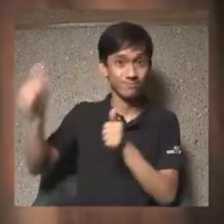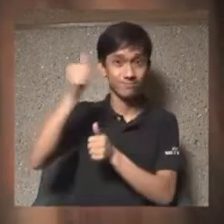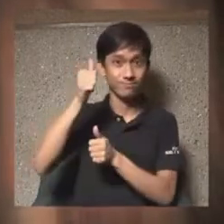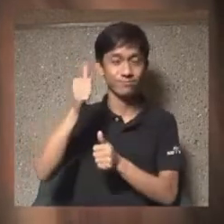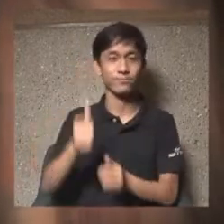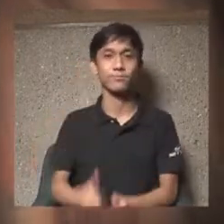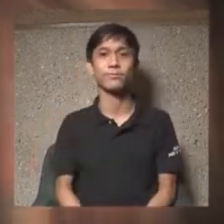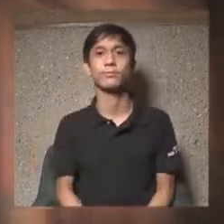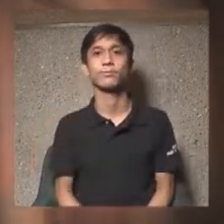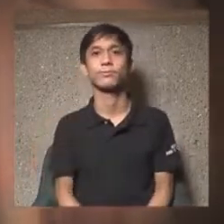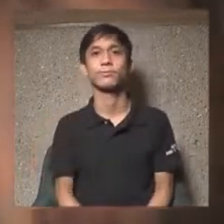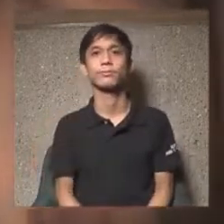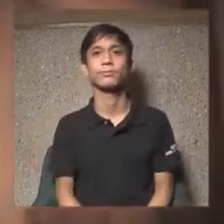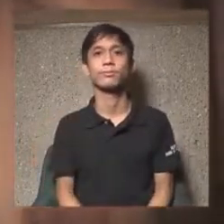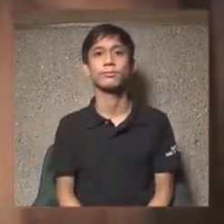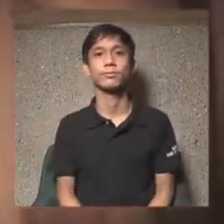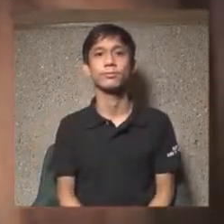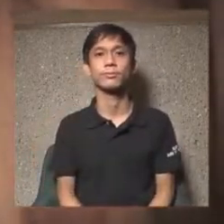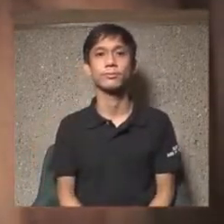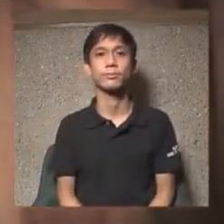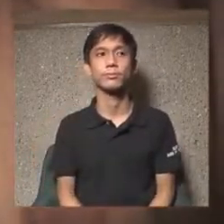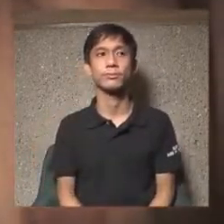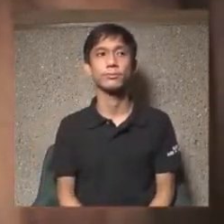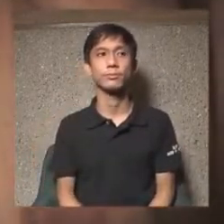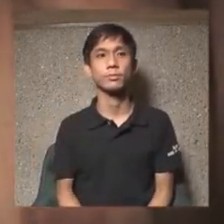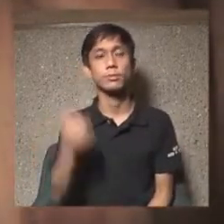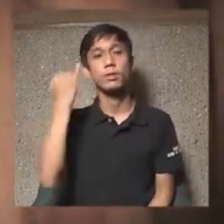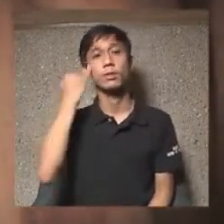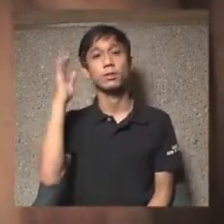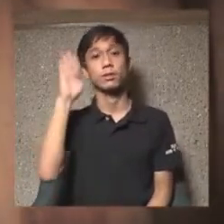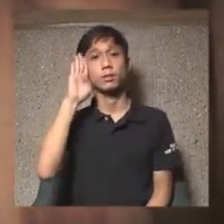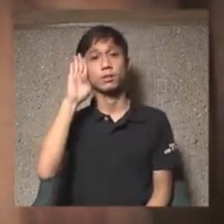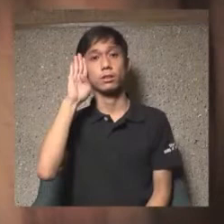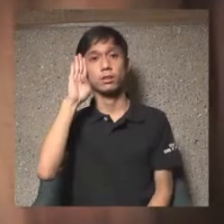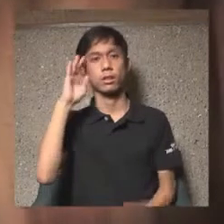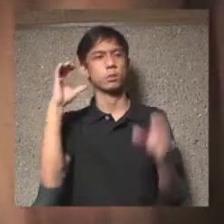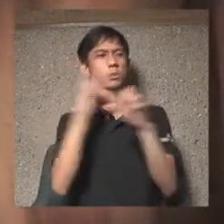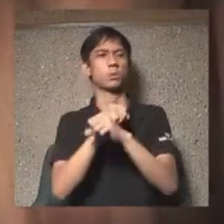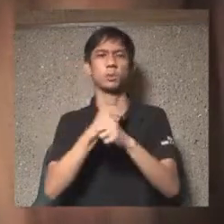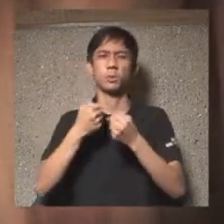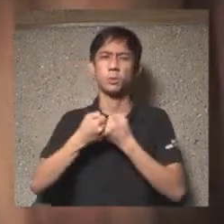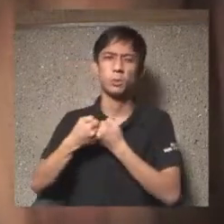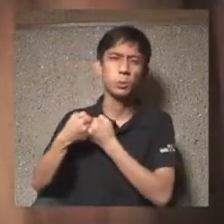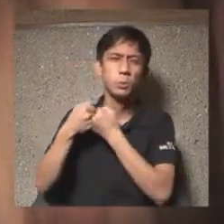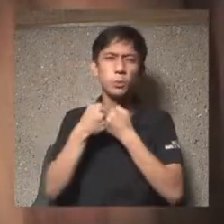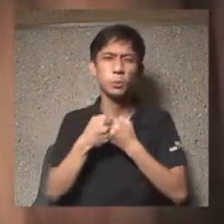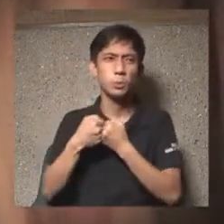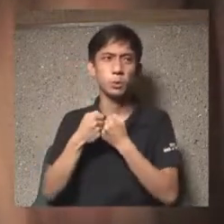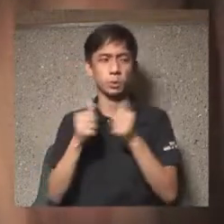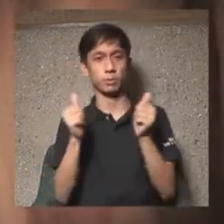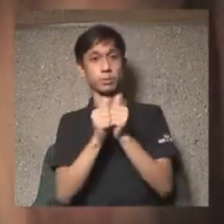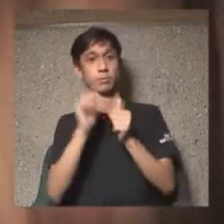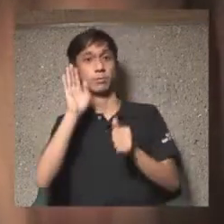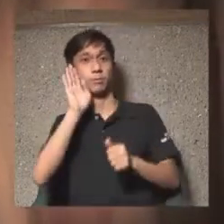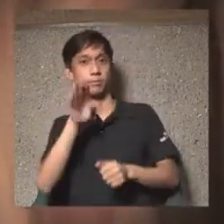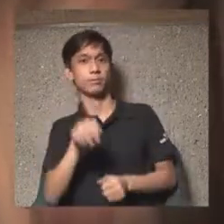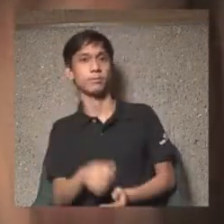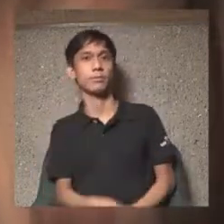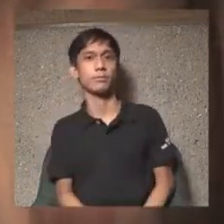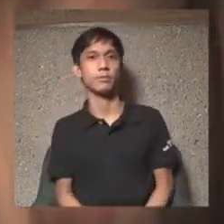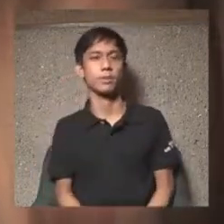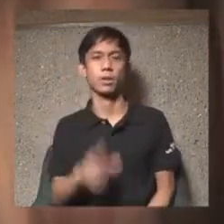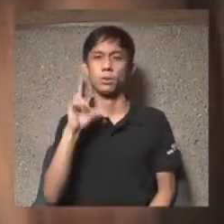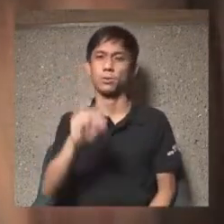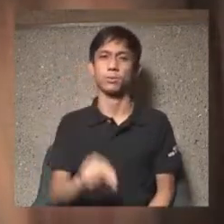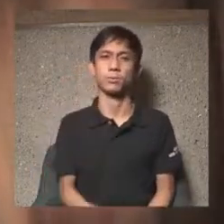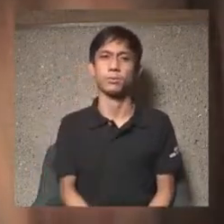is done wrestling with Esau, his brother. No, he faced more wrestling opponents. And